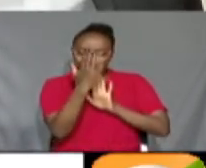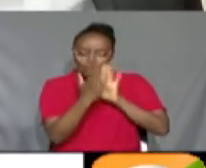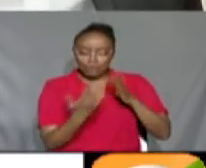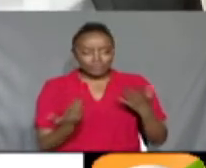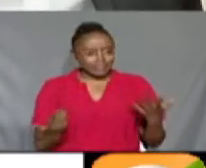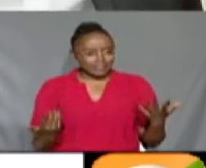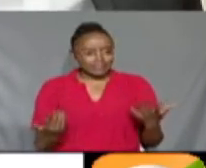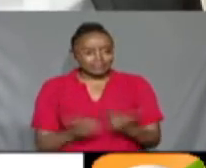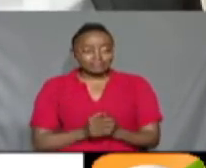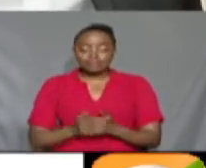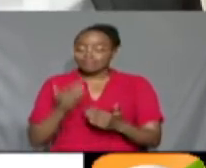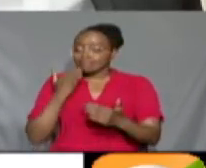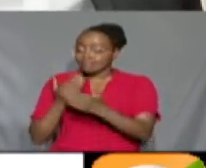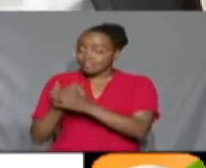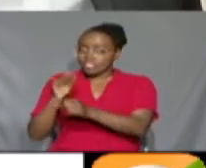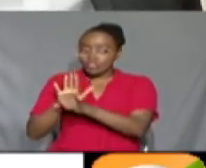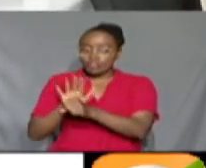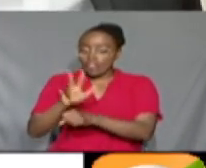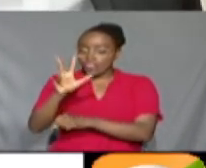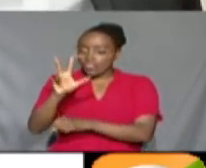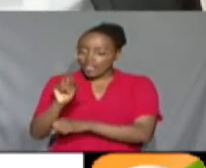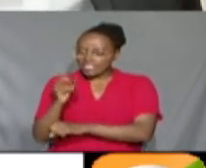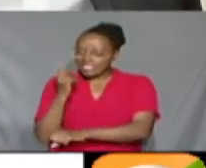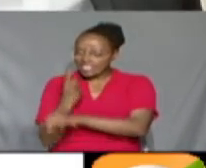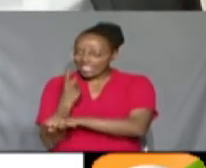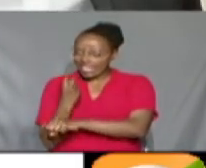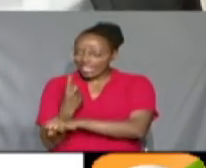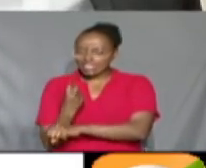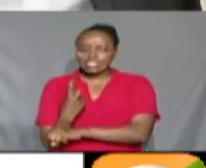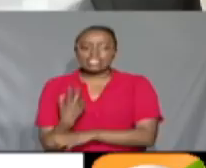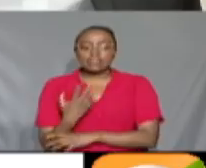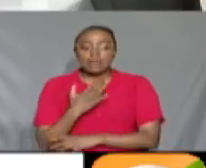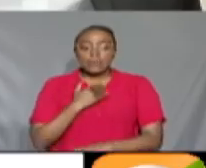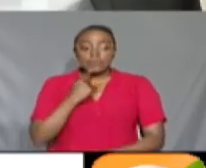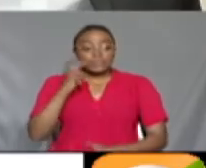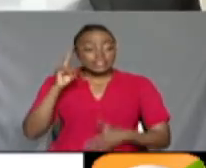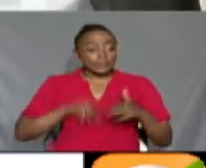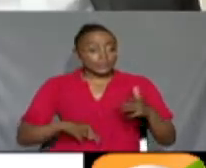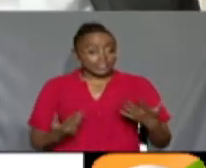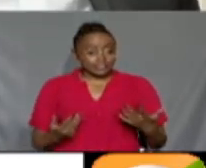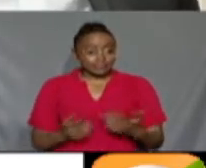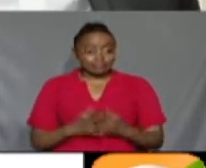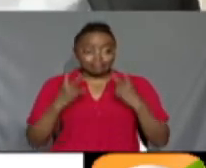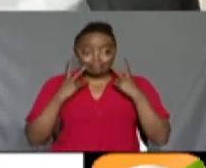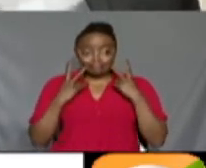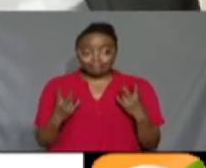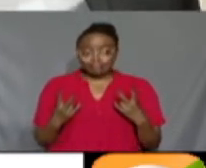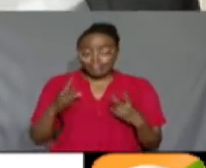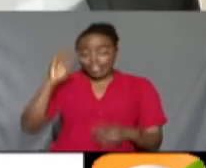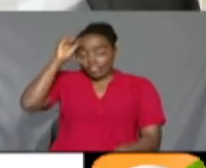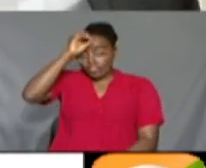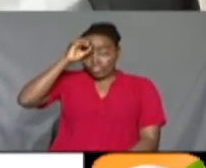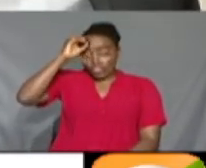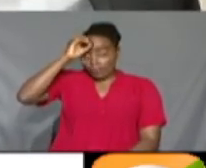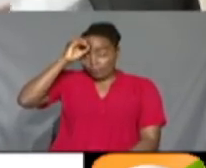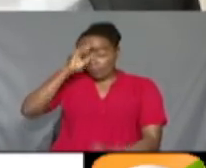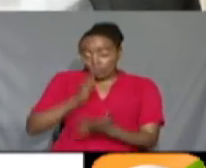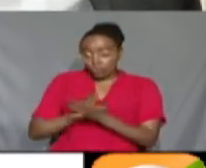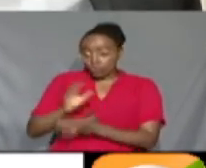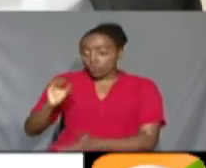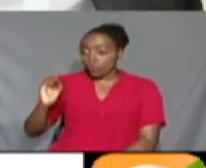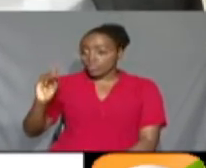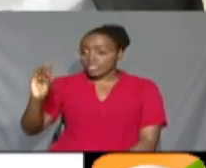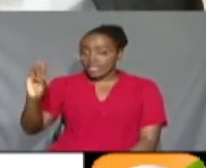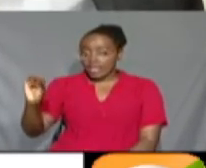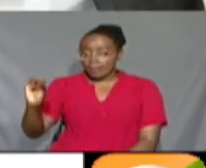Honorable Kioni. Honorable Junet, 30 seconds. What's your last word on this? No, Wahiga, what I want to say is that mm-hmm. you see the views that have been given by ODM